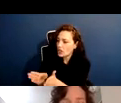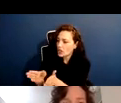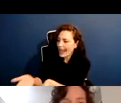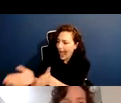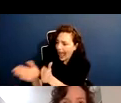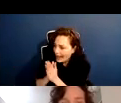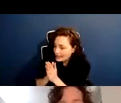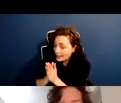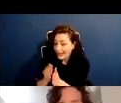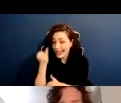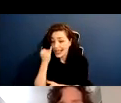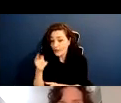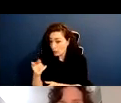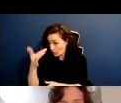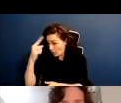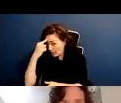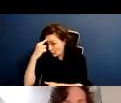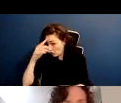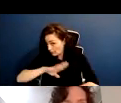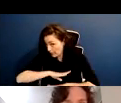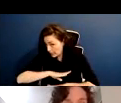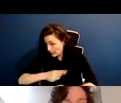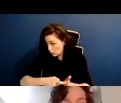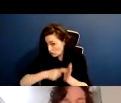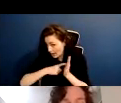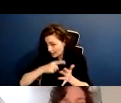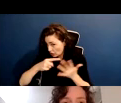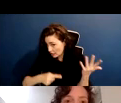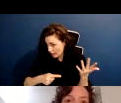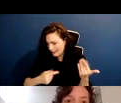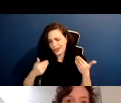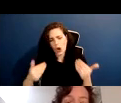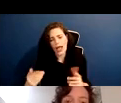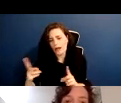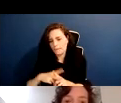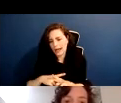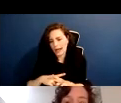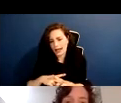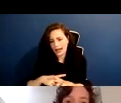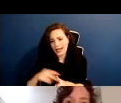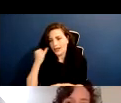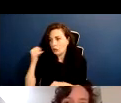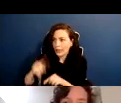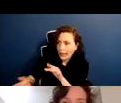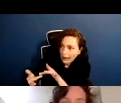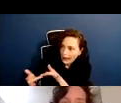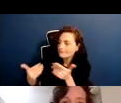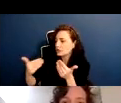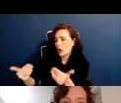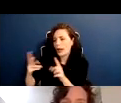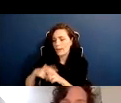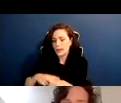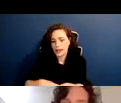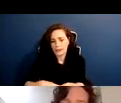meet the criteria, apply. That's what we say, if you're not able to reach a funder. Ask yourself, are the story and